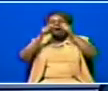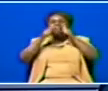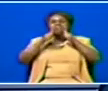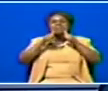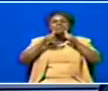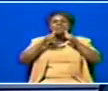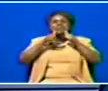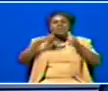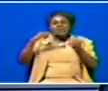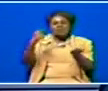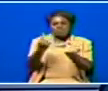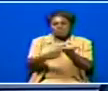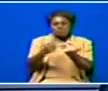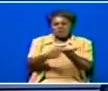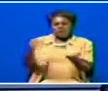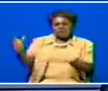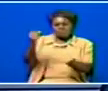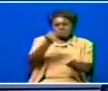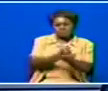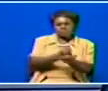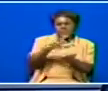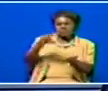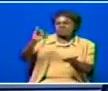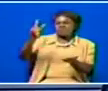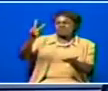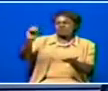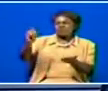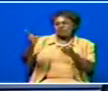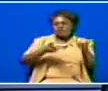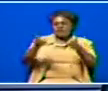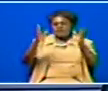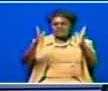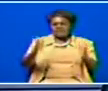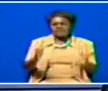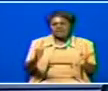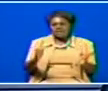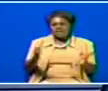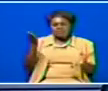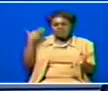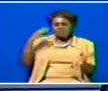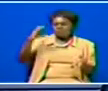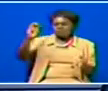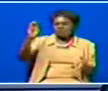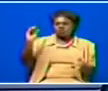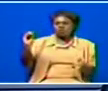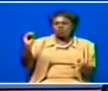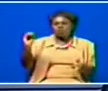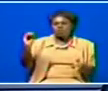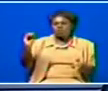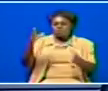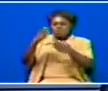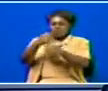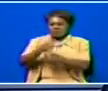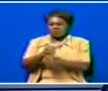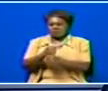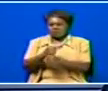Joe Muganda has been appointed as the new Vivo Energy Managing Director. Muganda, who was formerly the CEO at Nation Media Group Company, will be